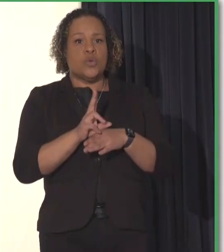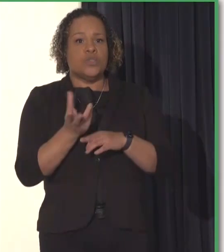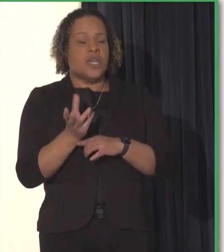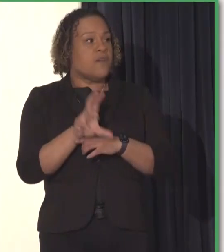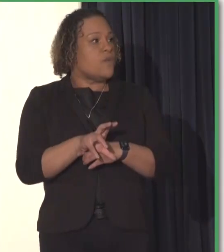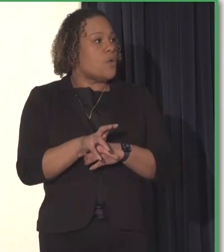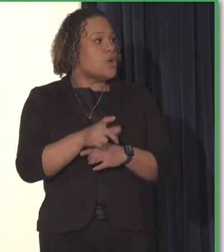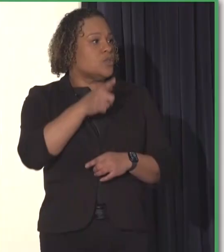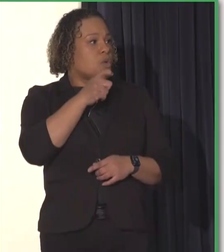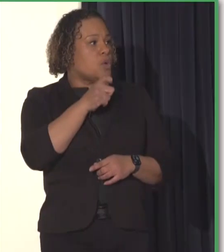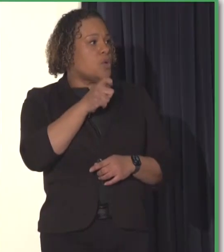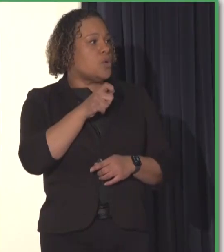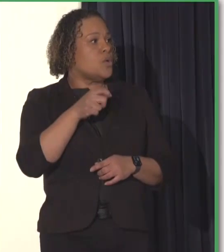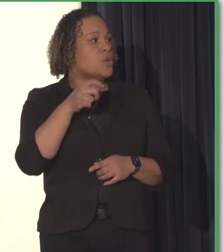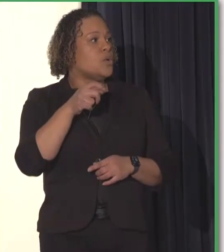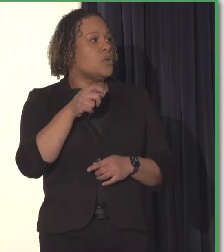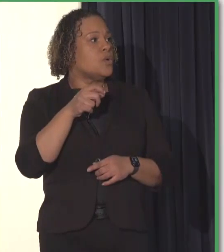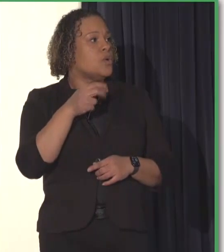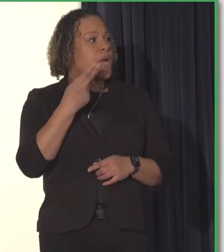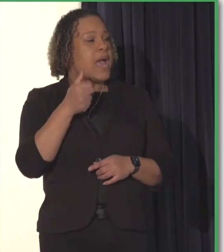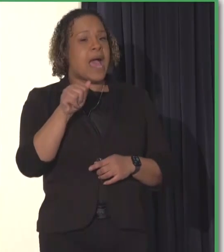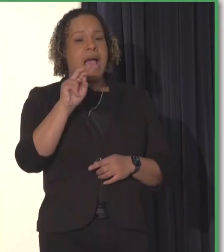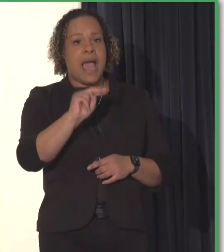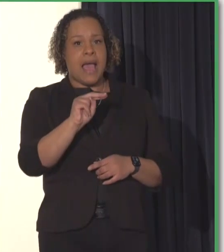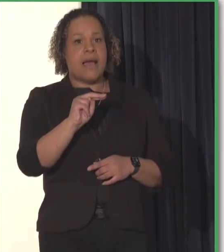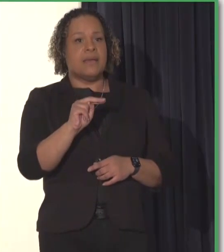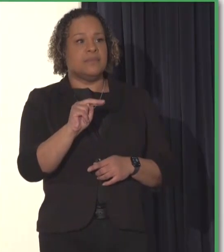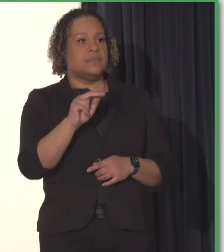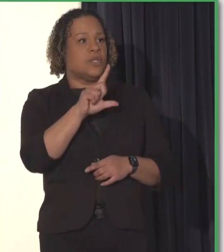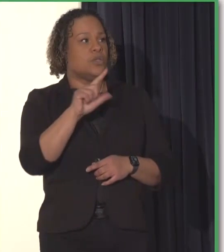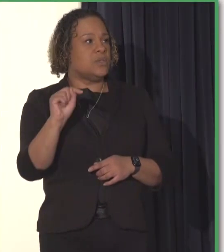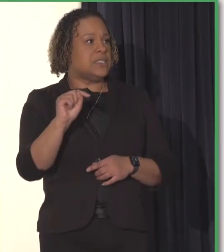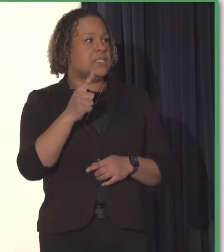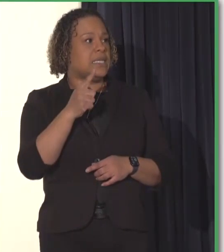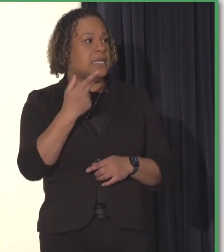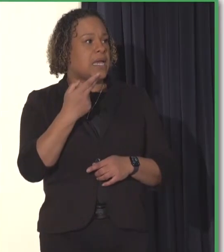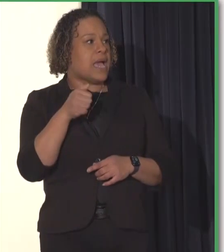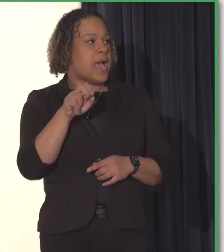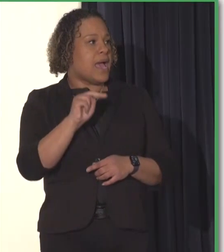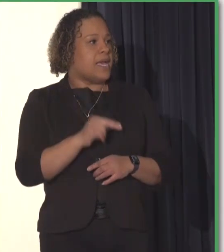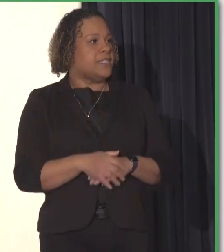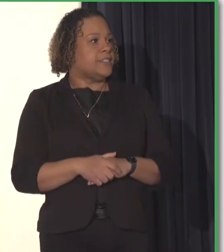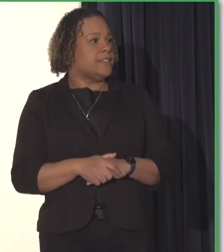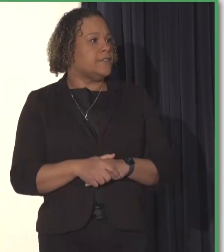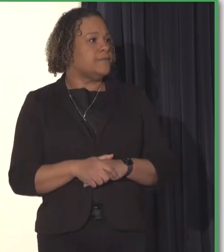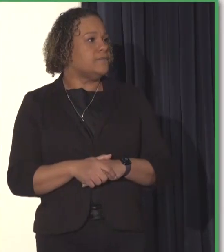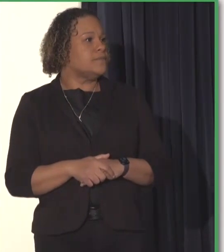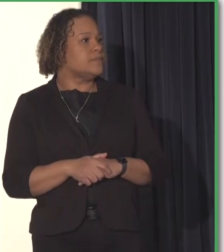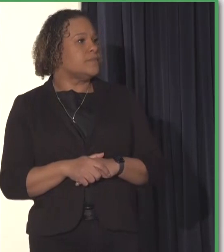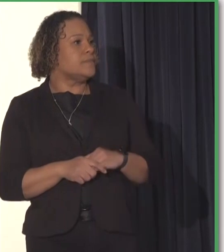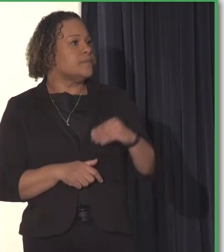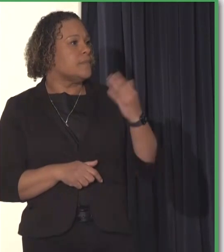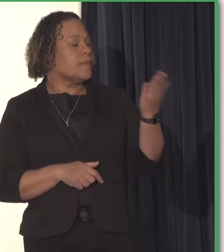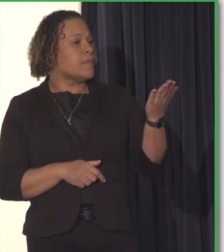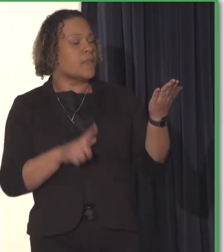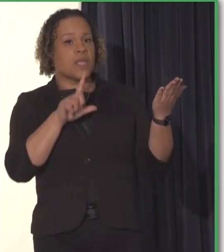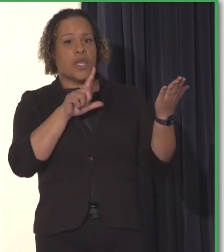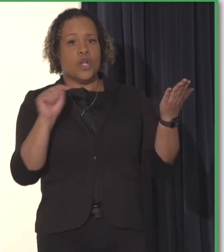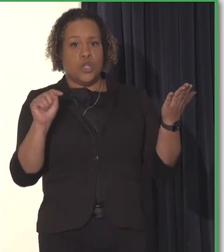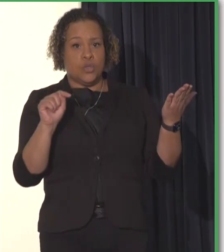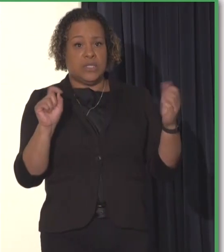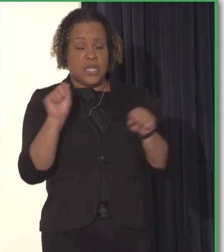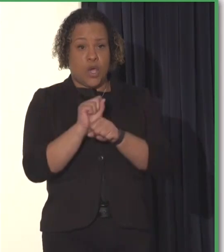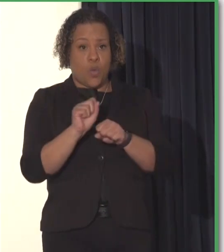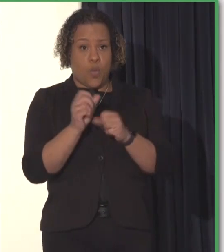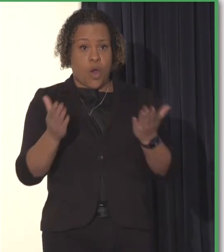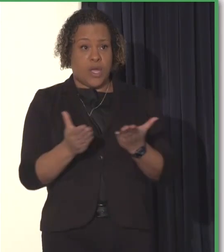Lieutenant Hahn? Yeah, Lieutenant Hahn. Thank you. Is this a lieutenant that works